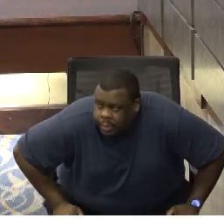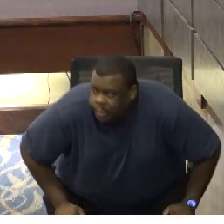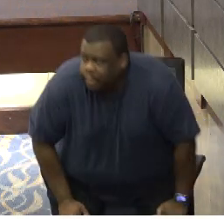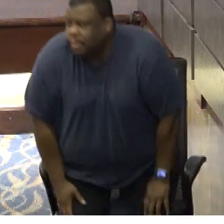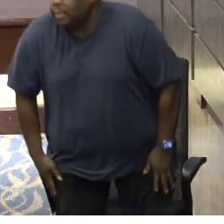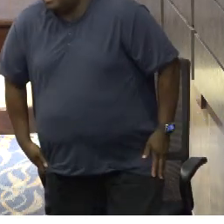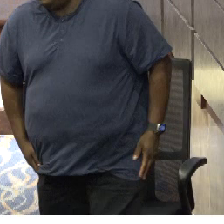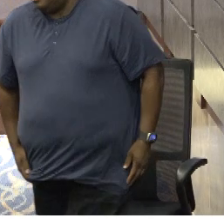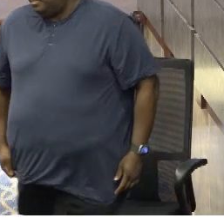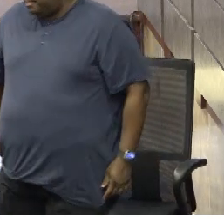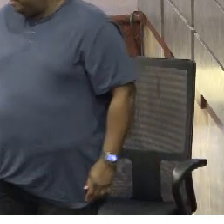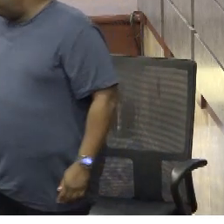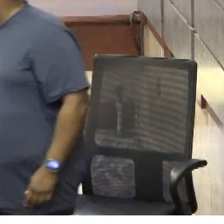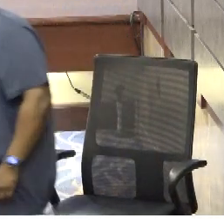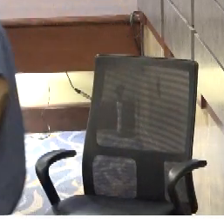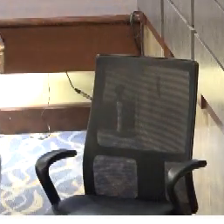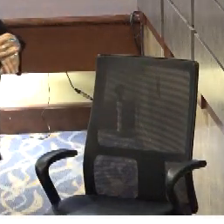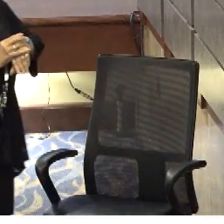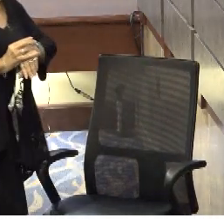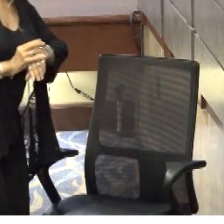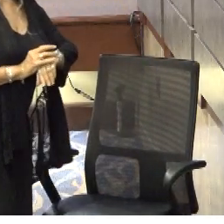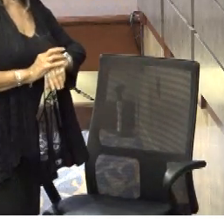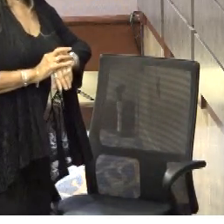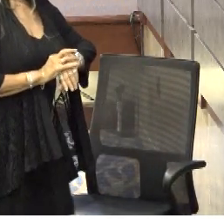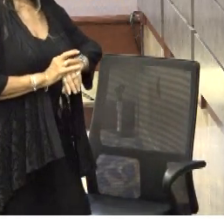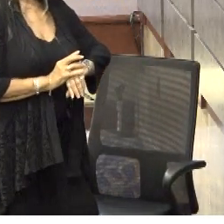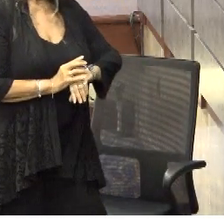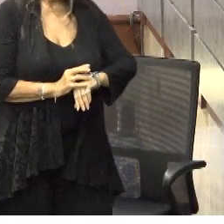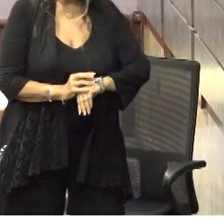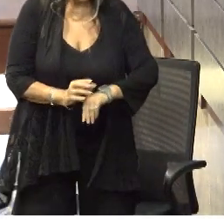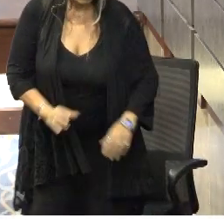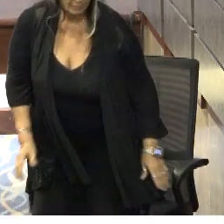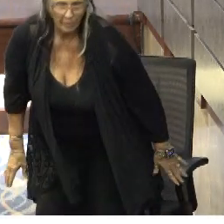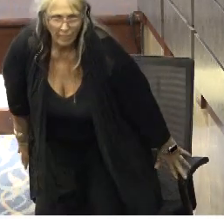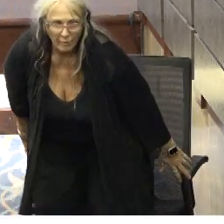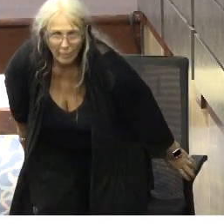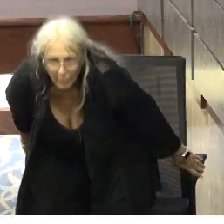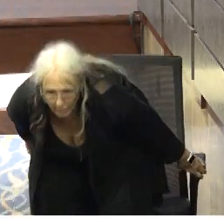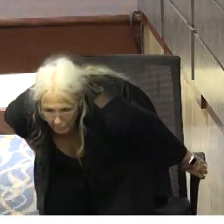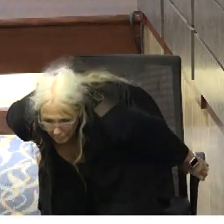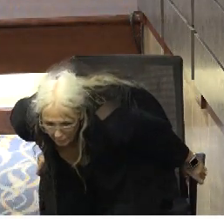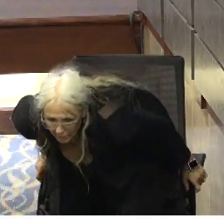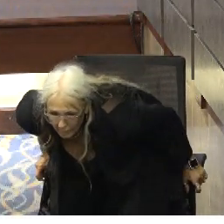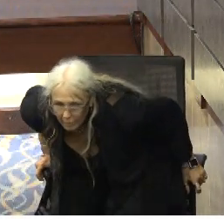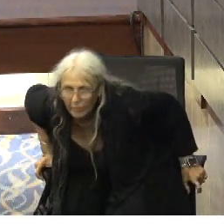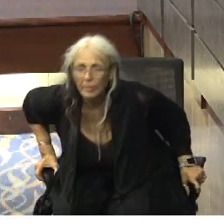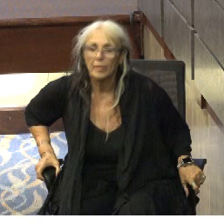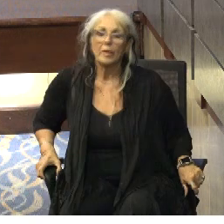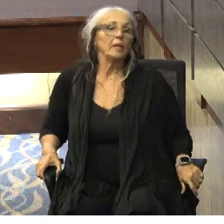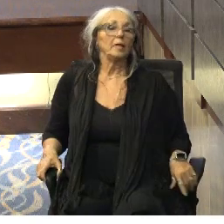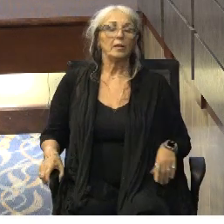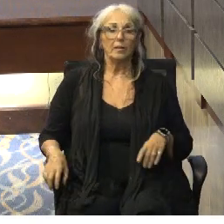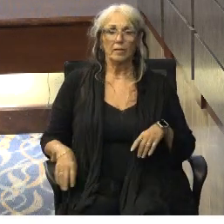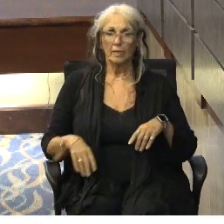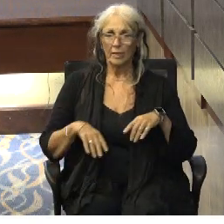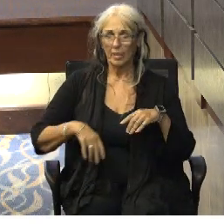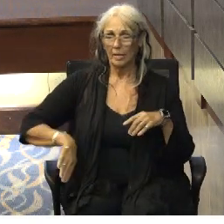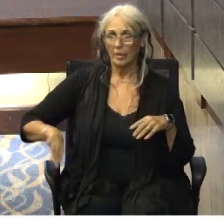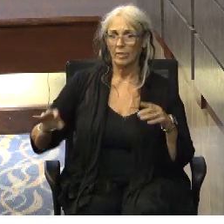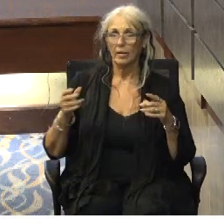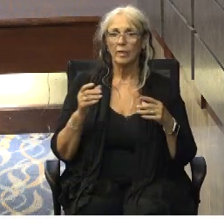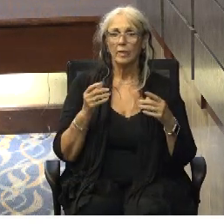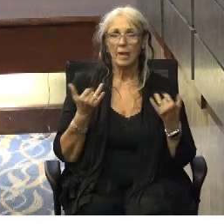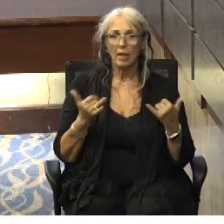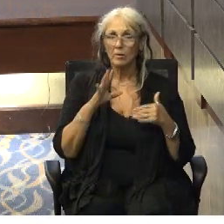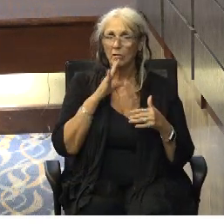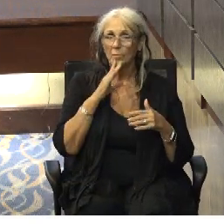Other projects will include down payment assistance and housing rehab, with assistance being centered around upcoming development in